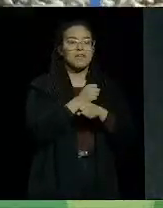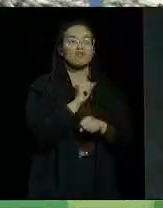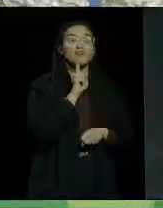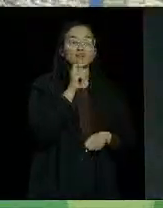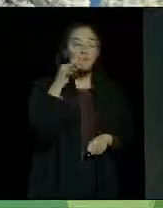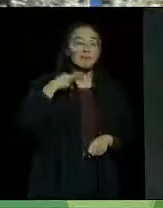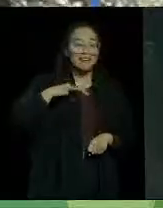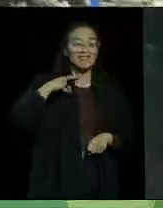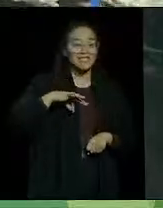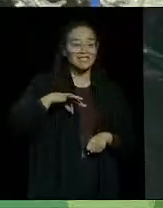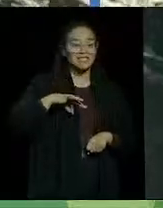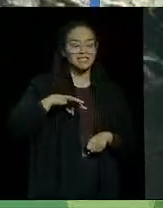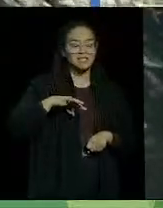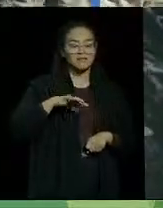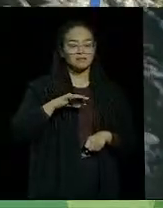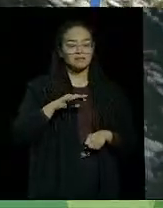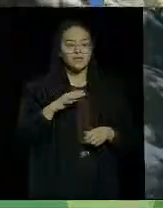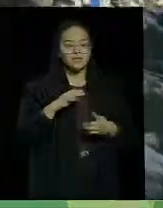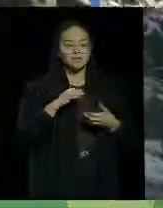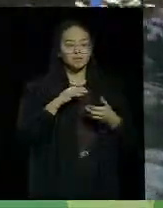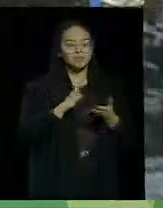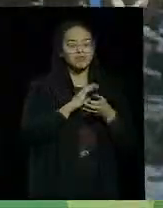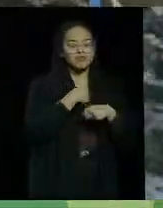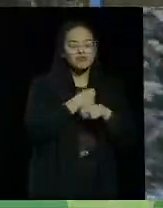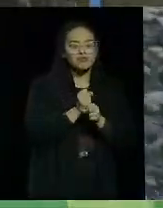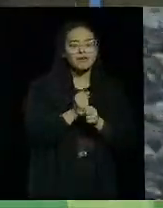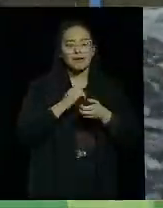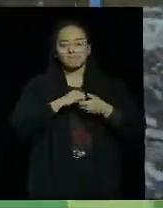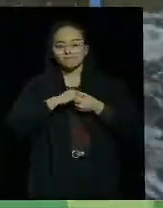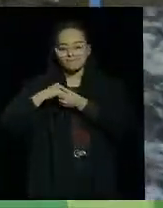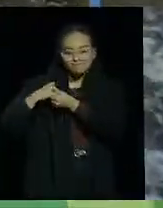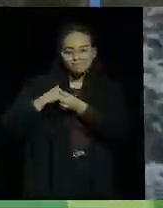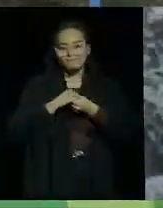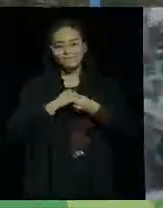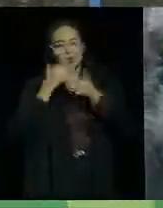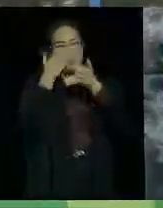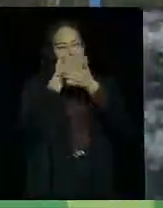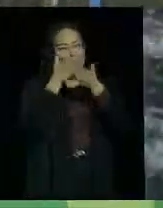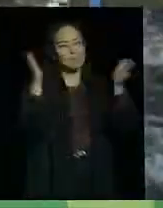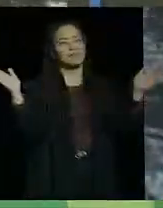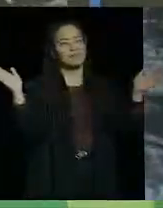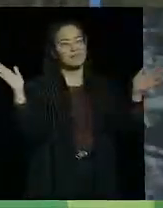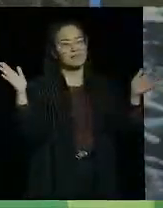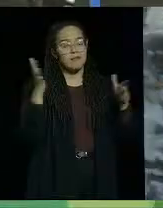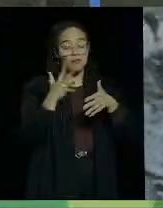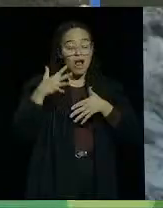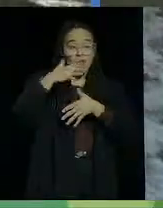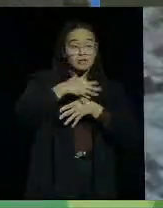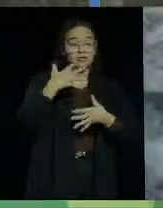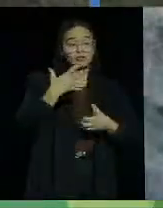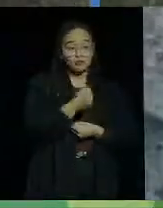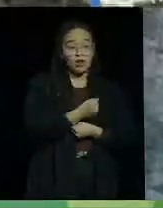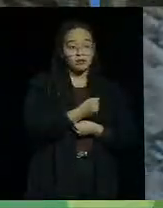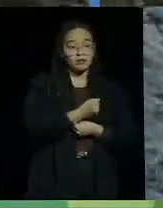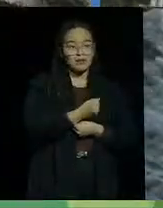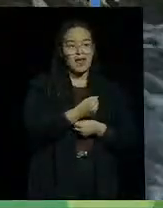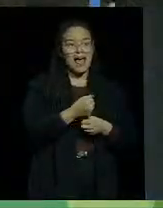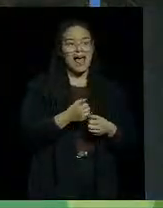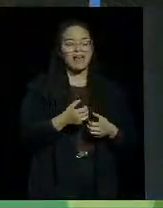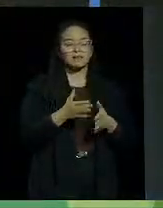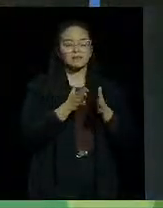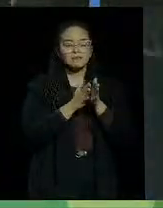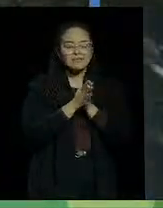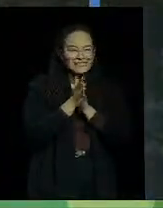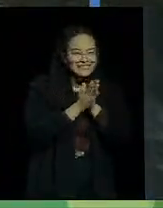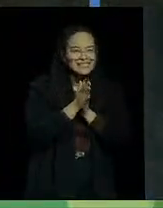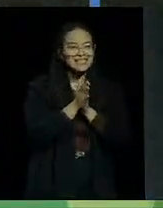benefits, foster partnerships and openness, prioritize trust, and seek to